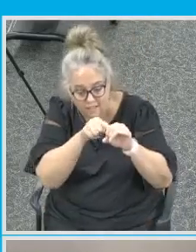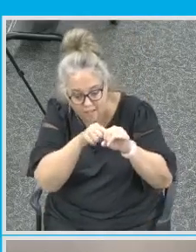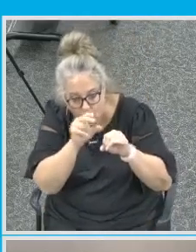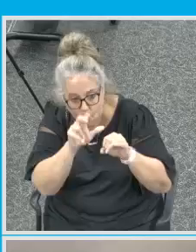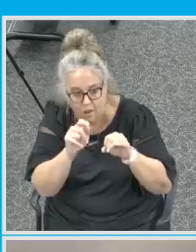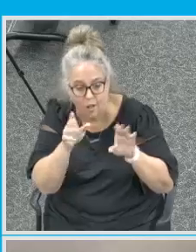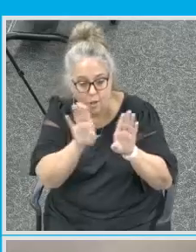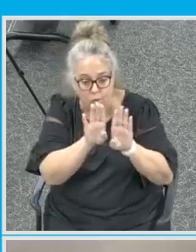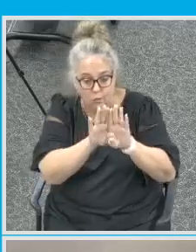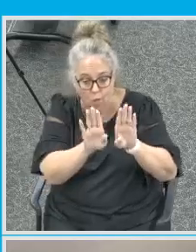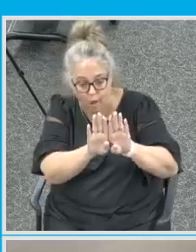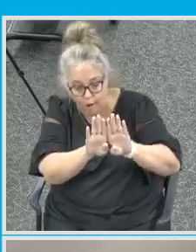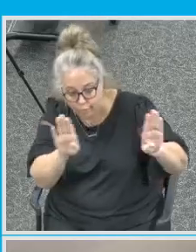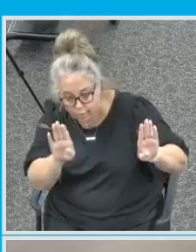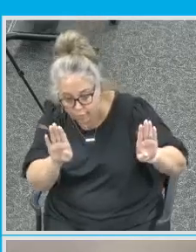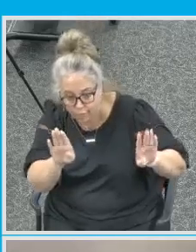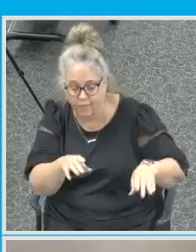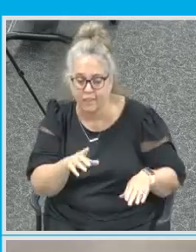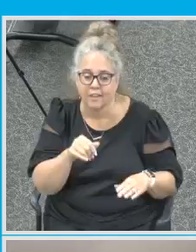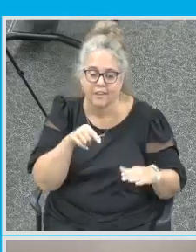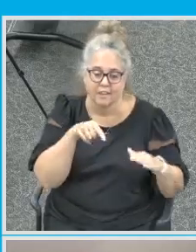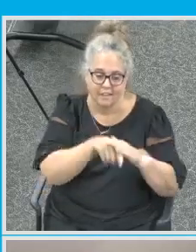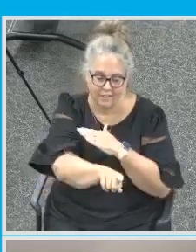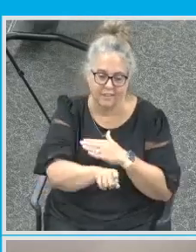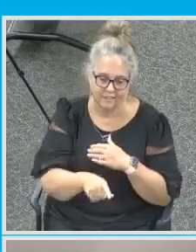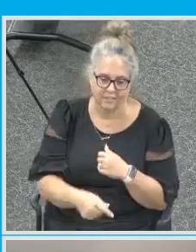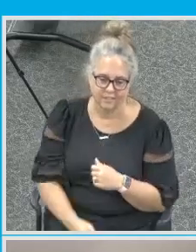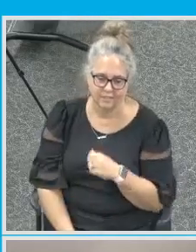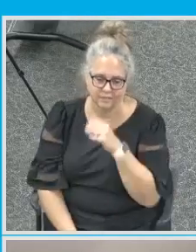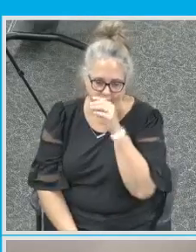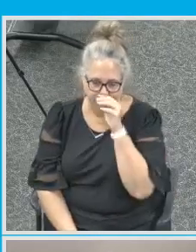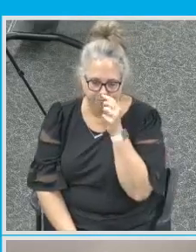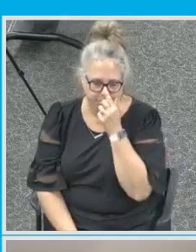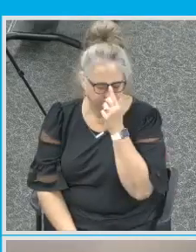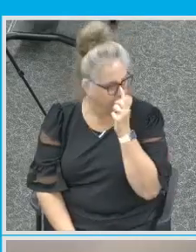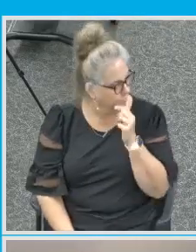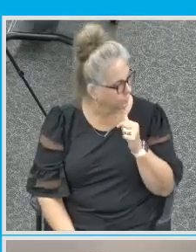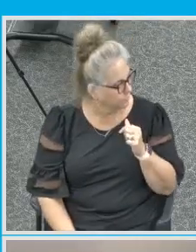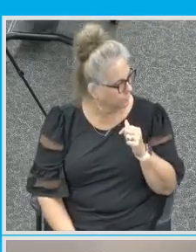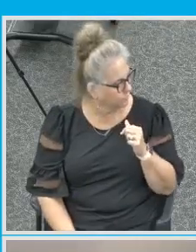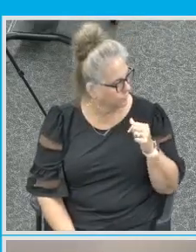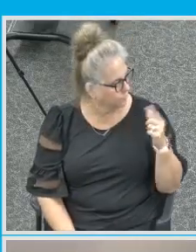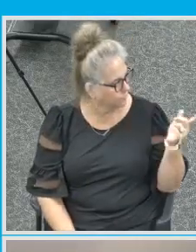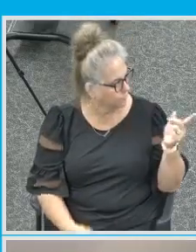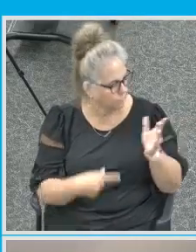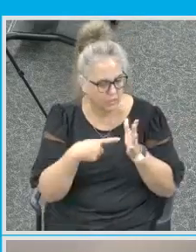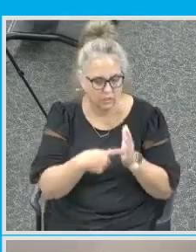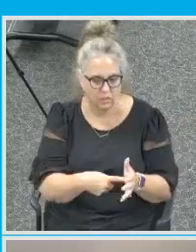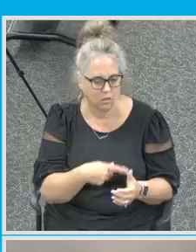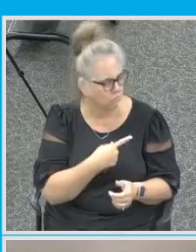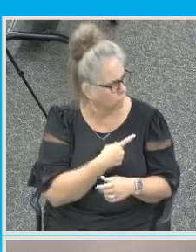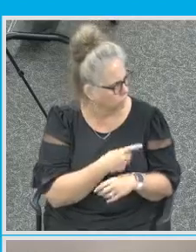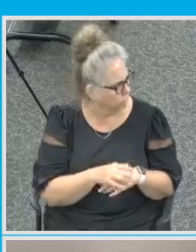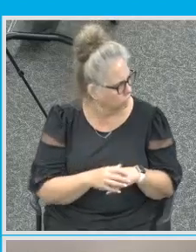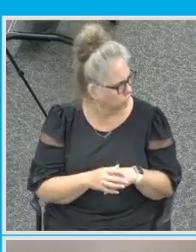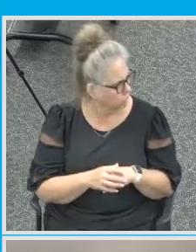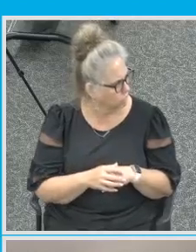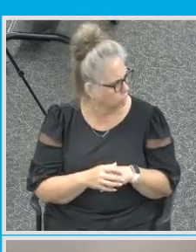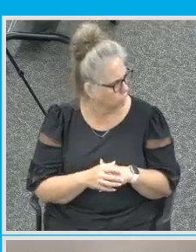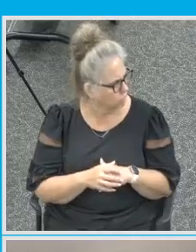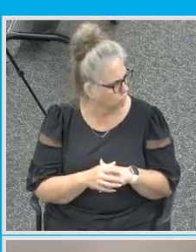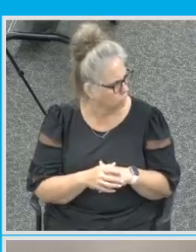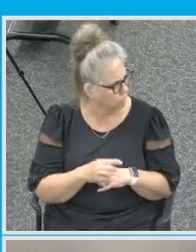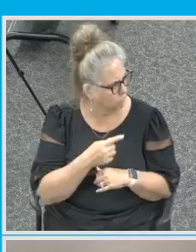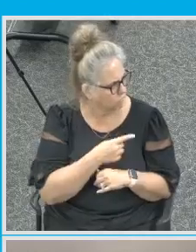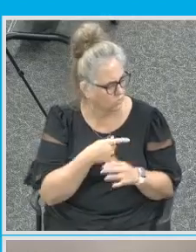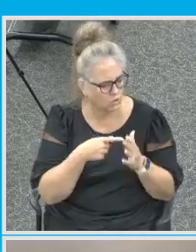And just make everybody aware that these are a great little tool that the public can buy from any home improvement store